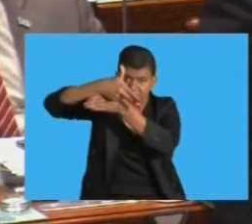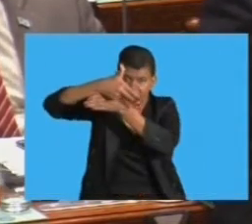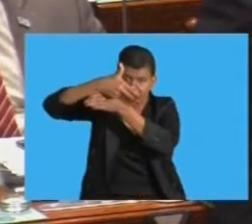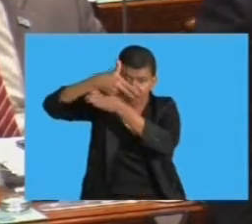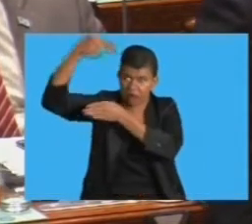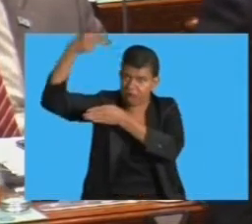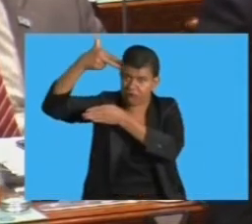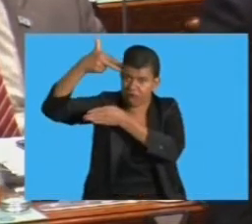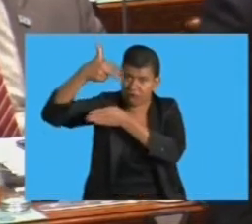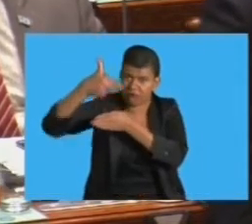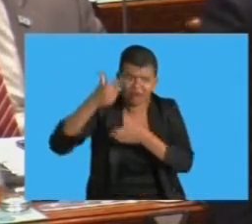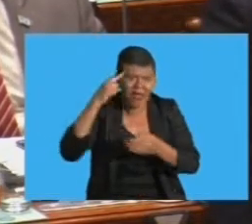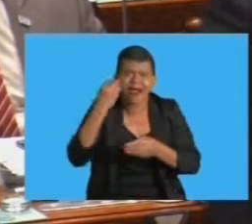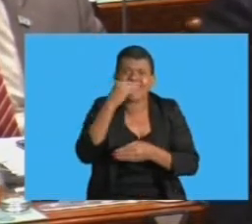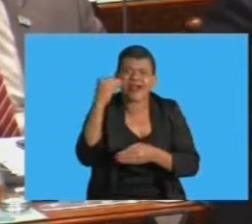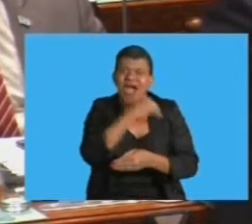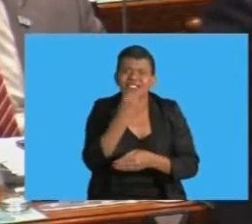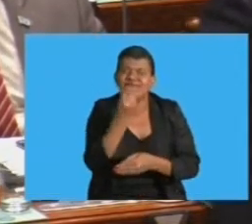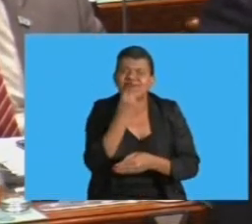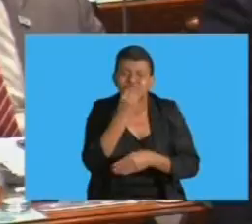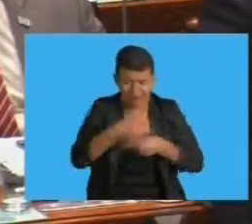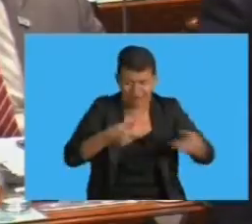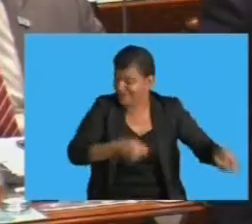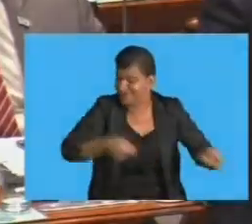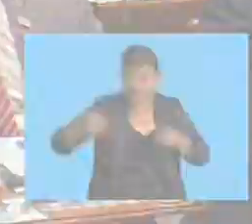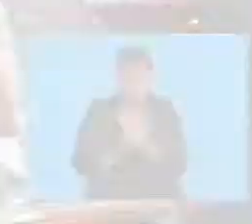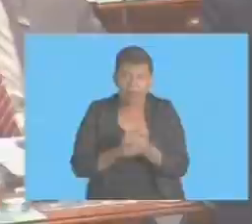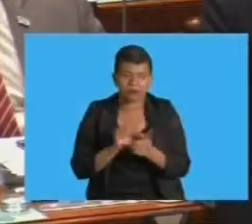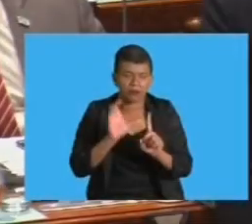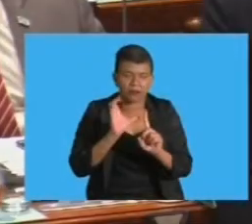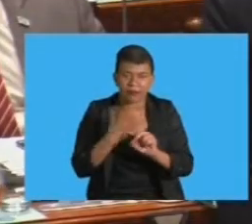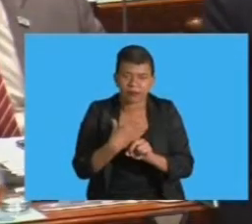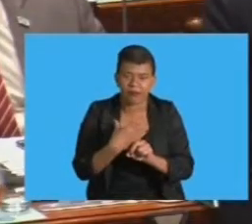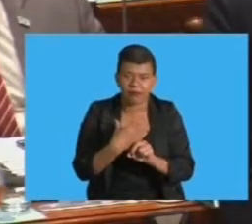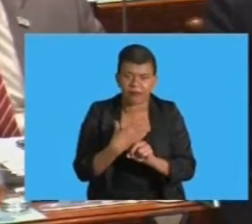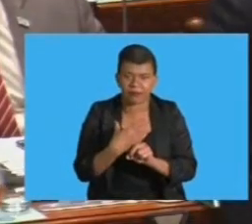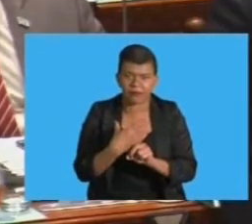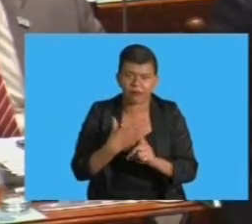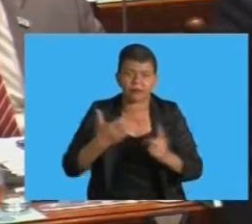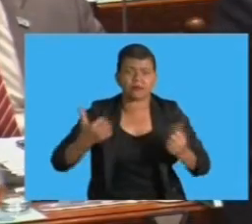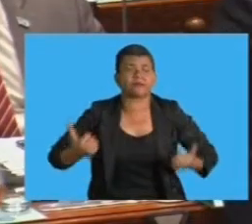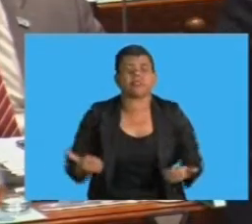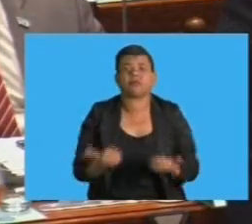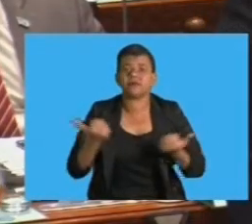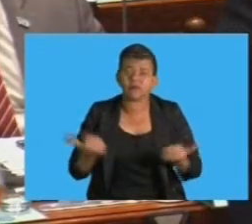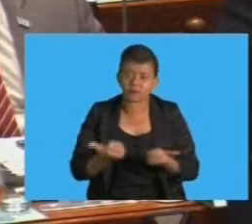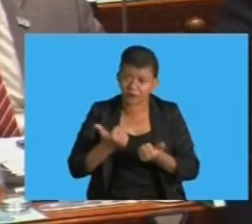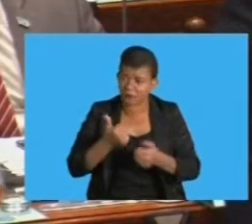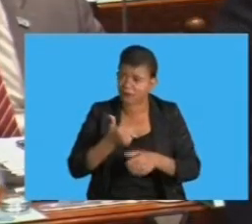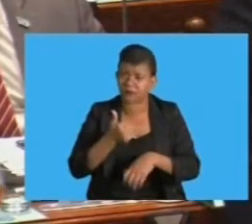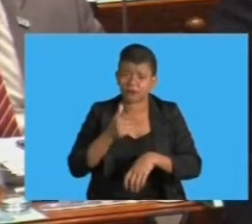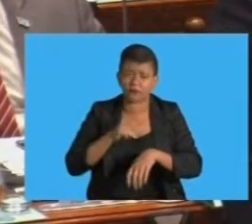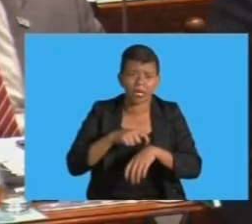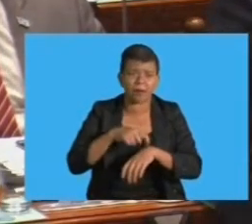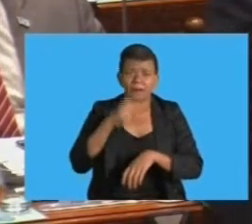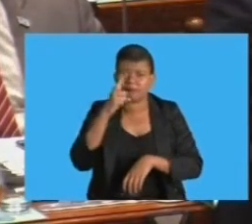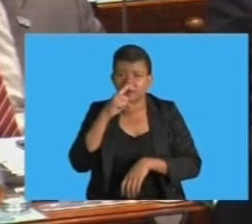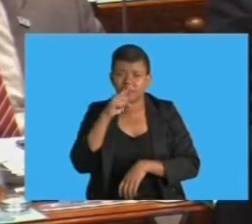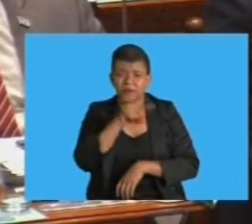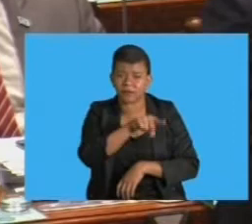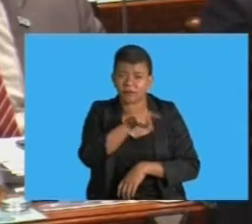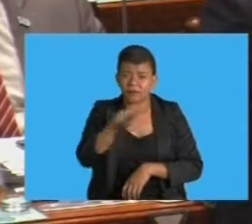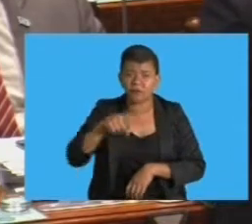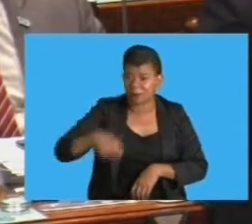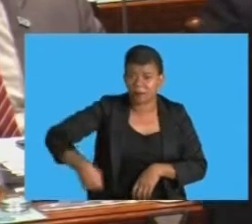Because when these people go in, they actually take things out. On numerous occasions we get people's stuff being taken out of these bags. People sit